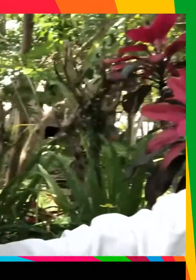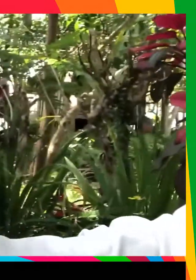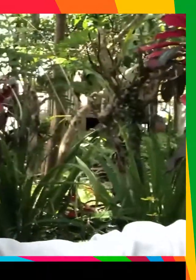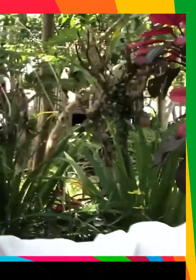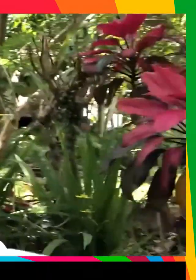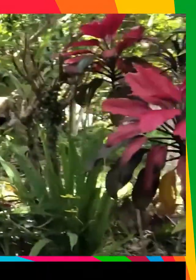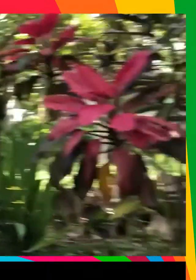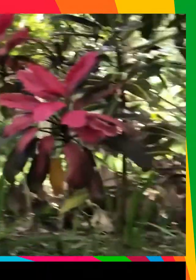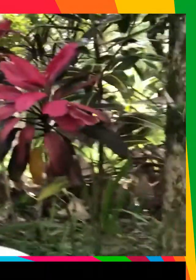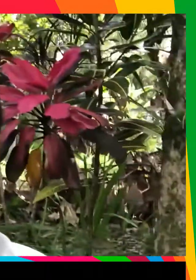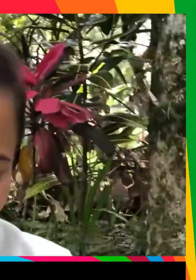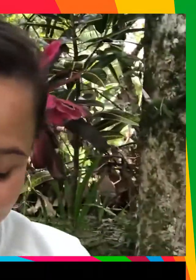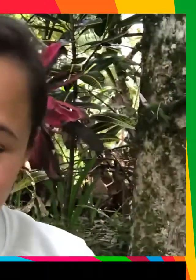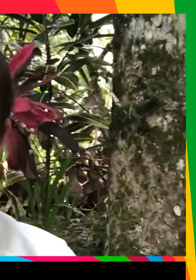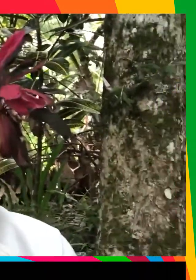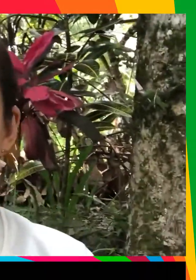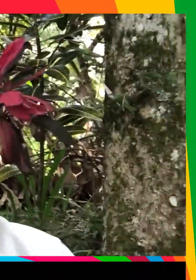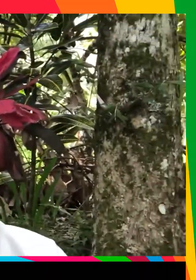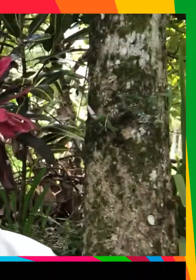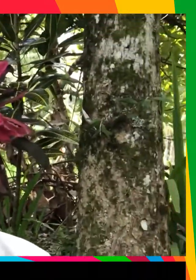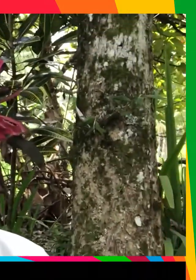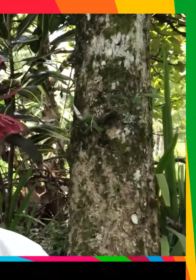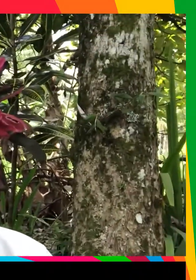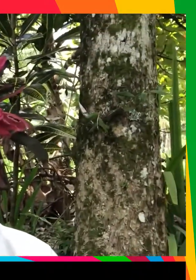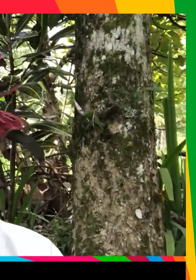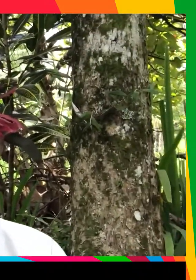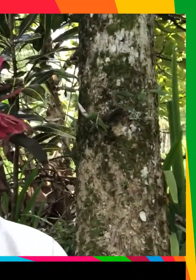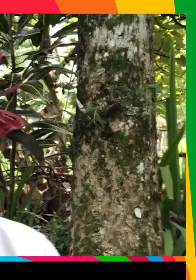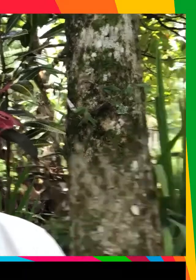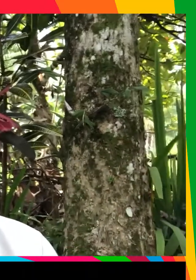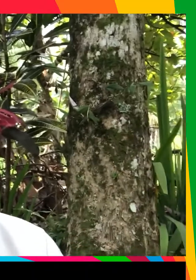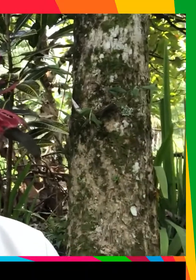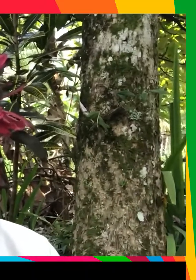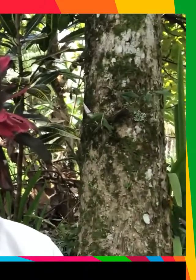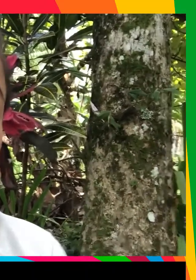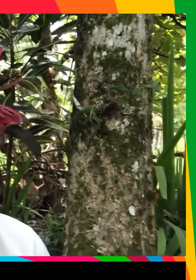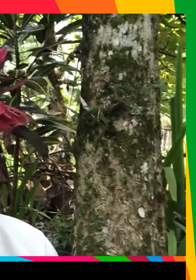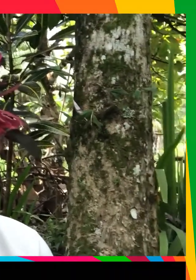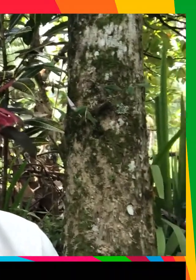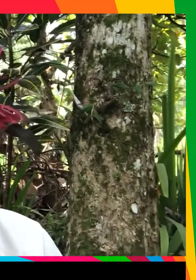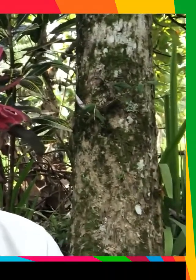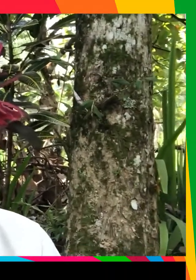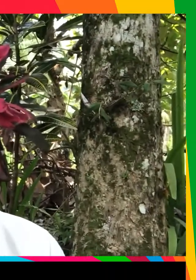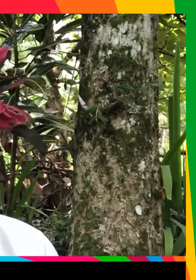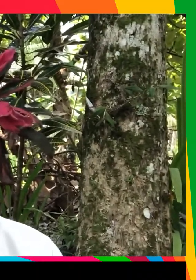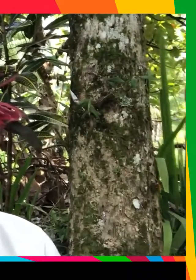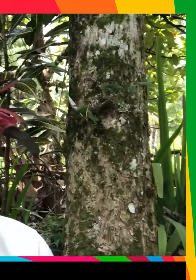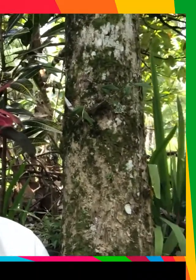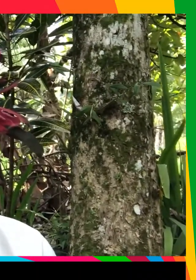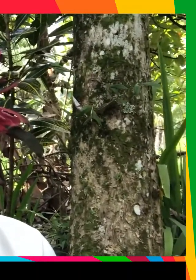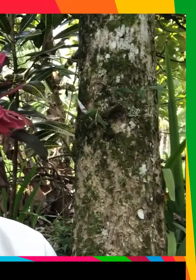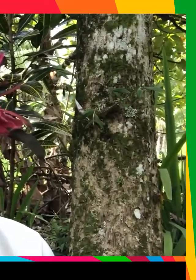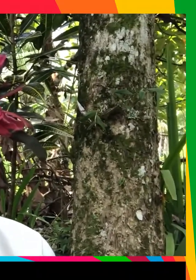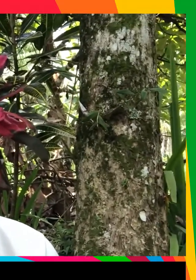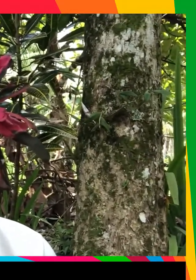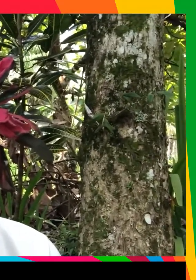the environment. Right now, I'm currently recording this video from my garden. But another very, very, very strong reality